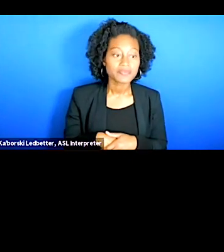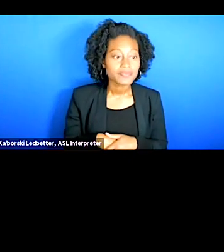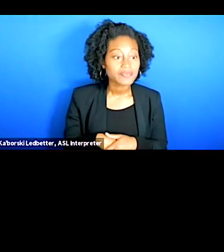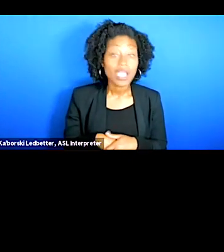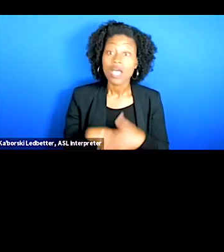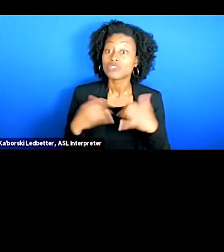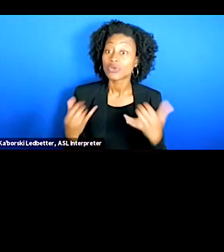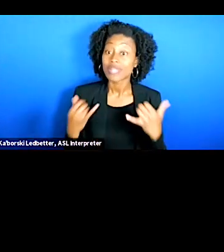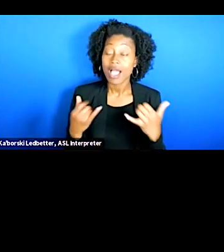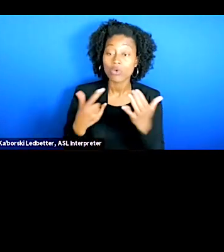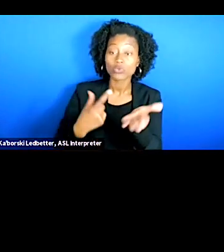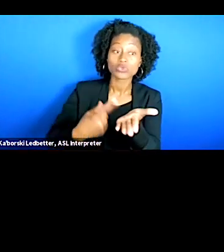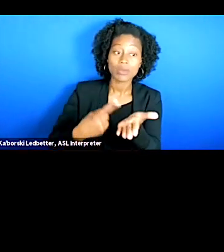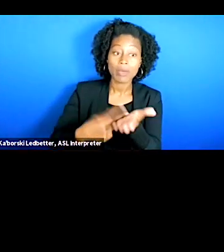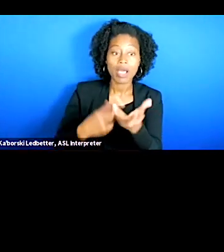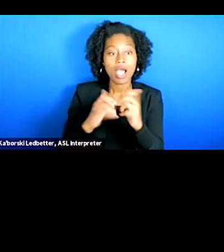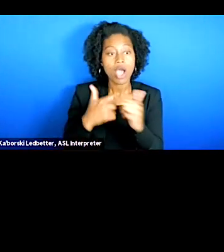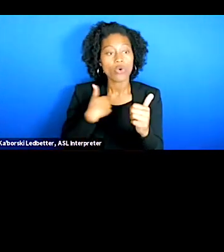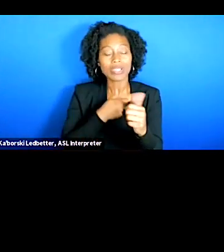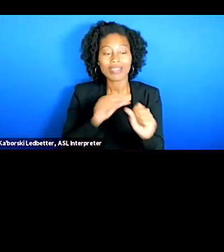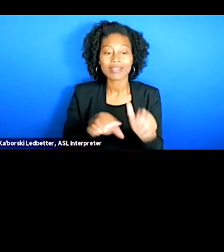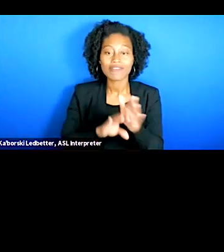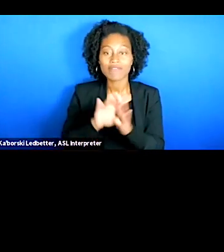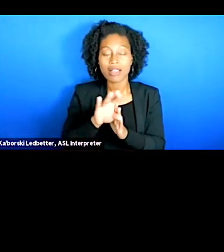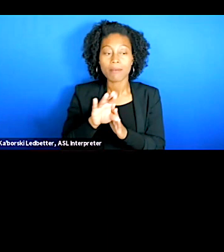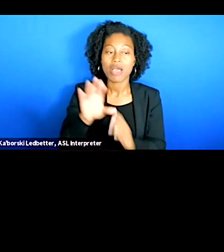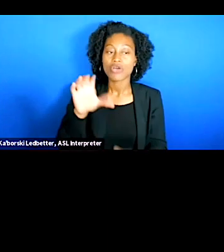We will now talk about how to develop a code book.